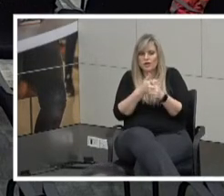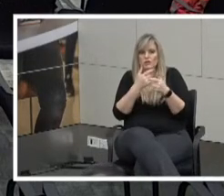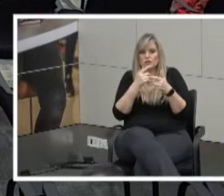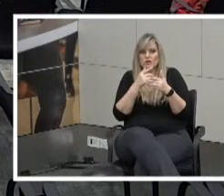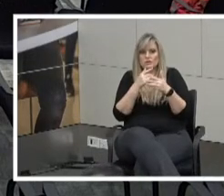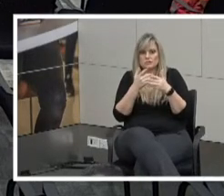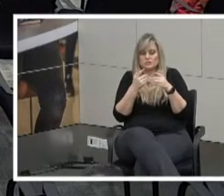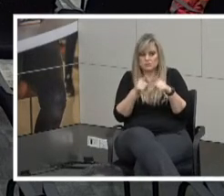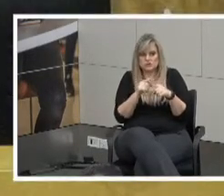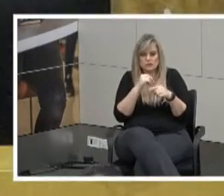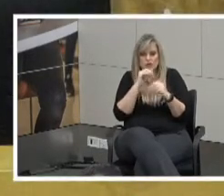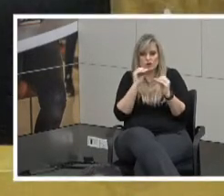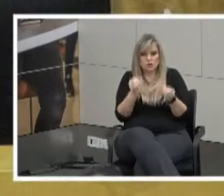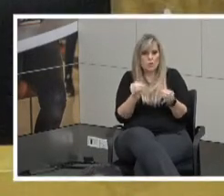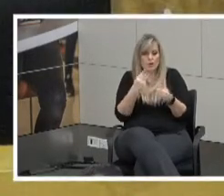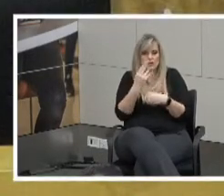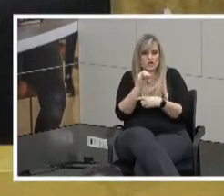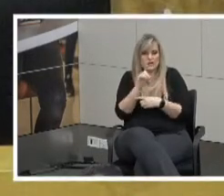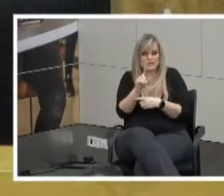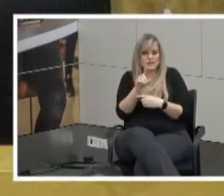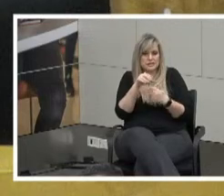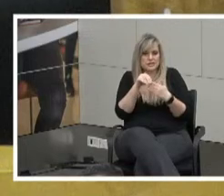langues thank